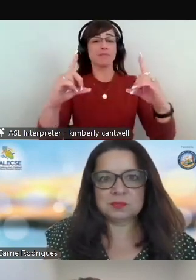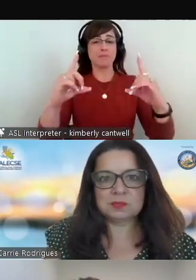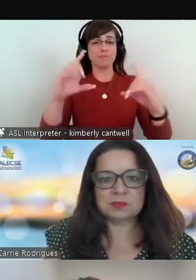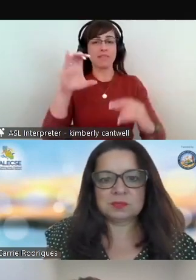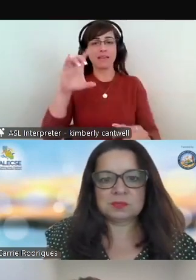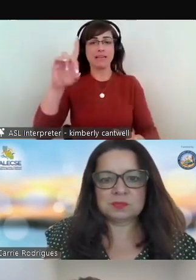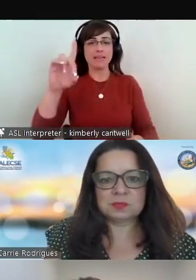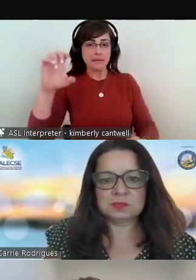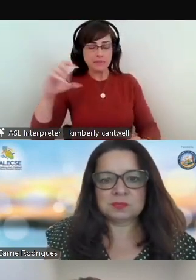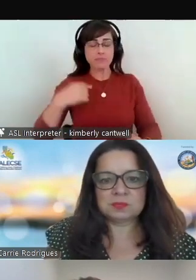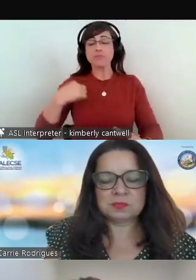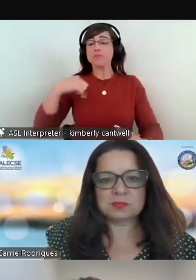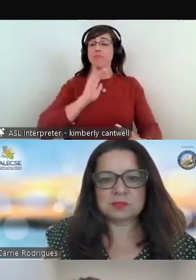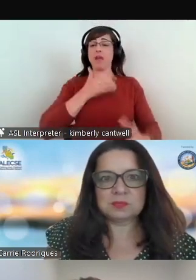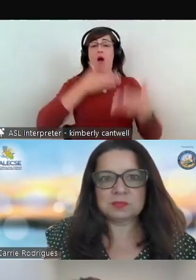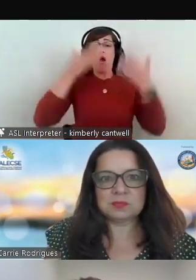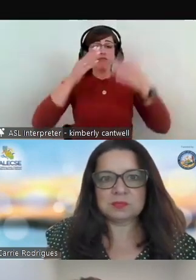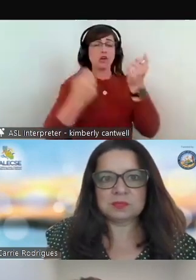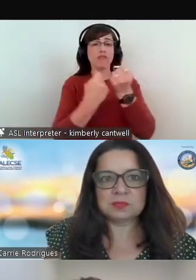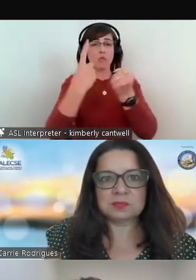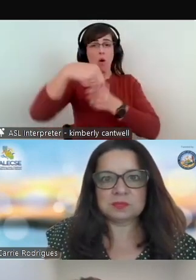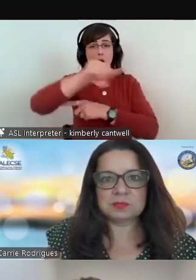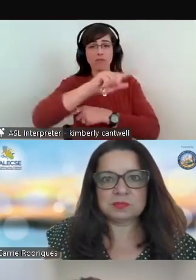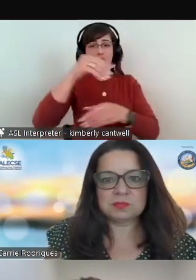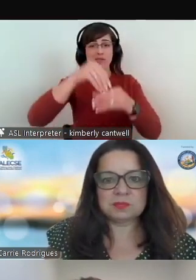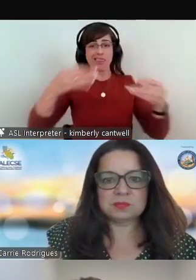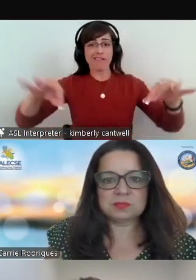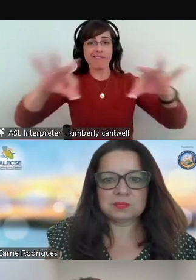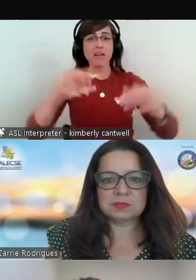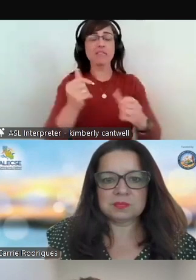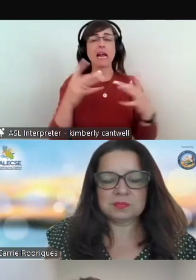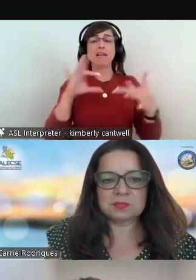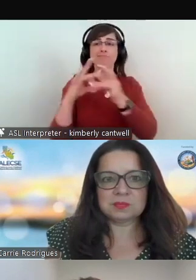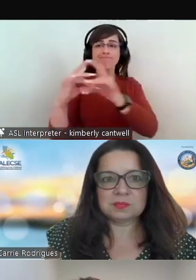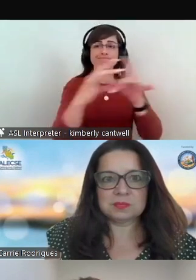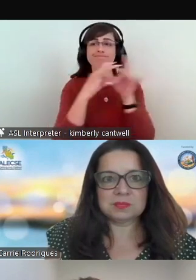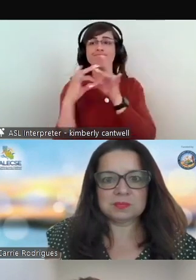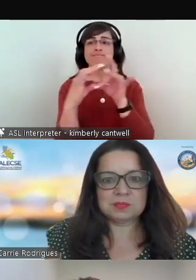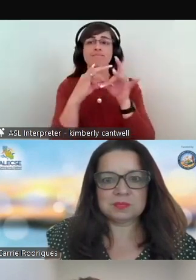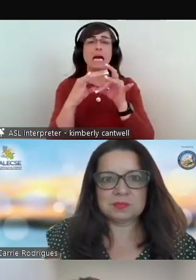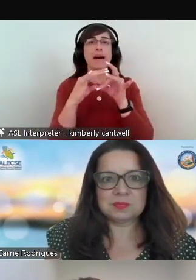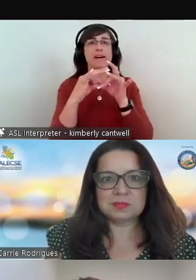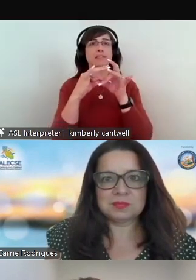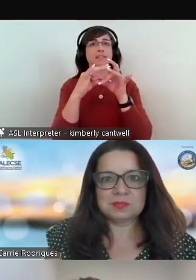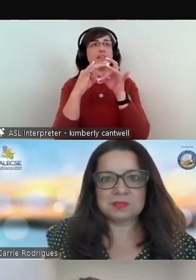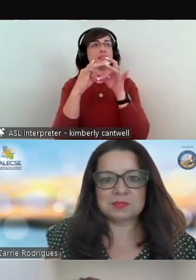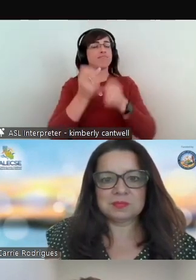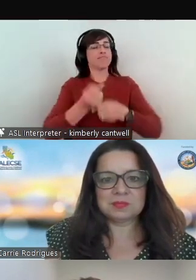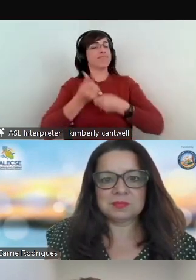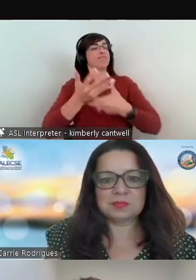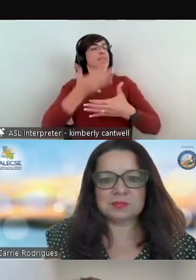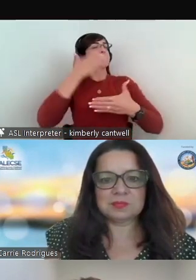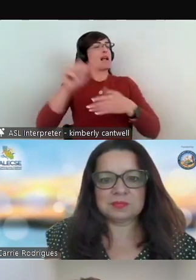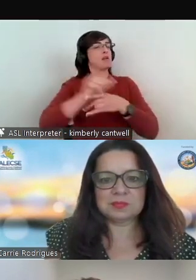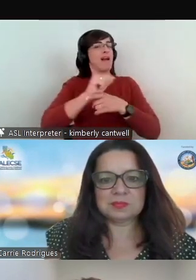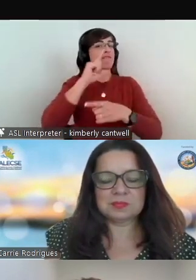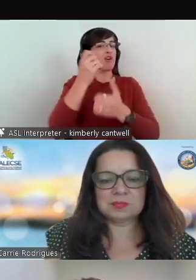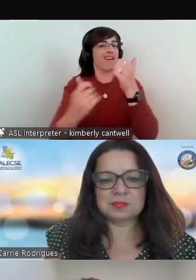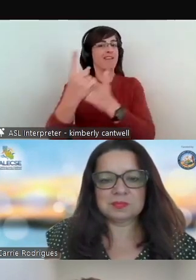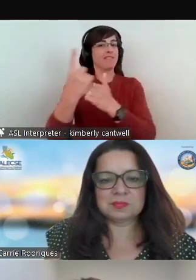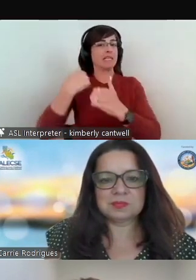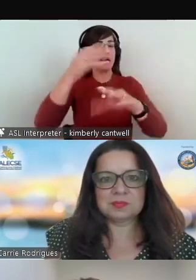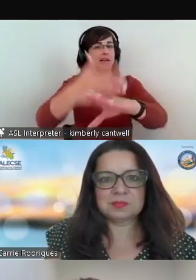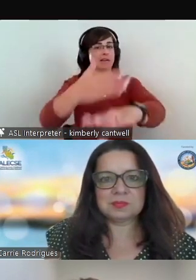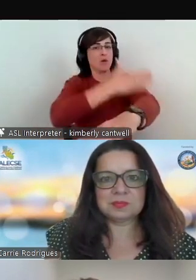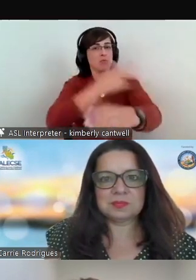focus is to support you all out in the field and connect you all together and bring out the best practices for all of us so that we can